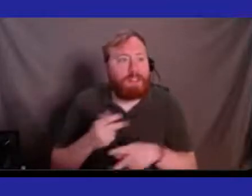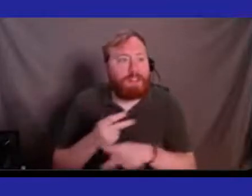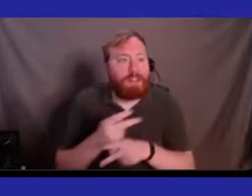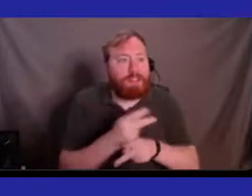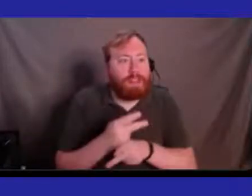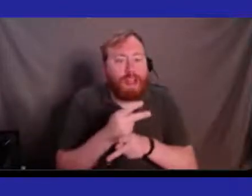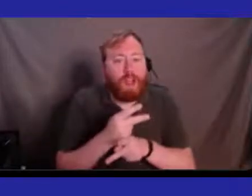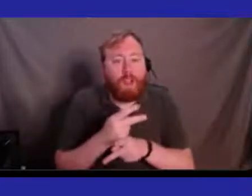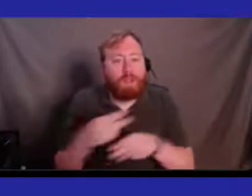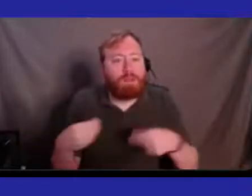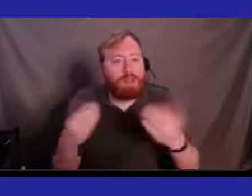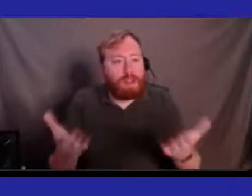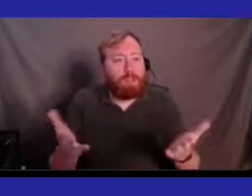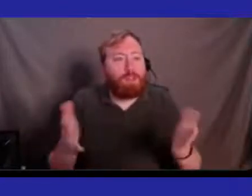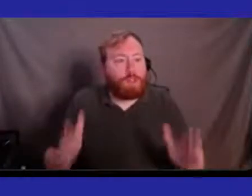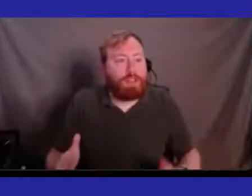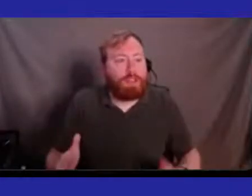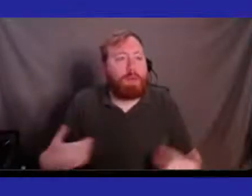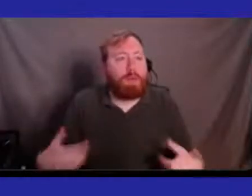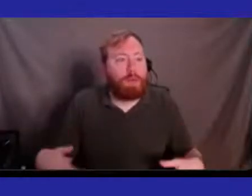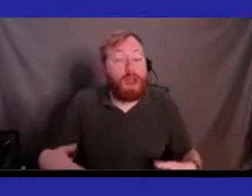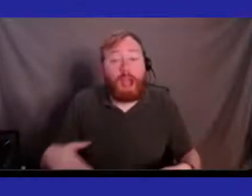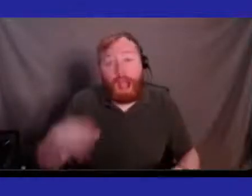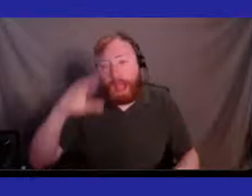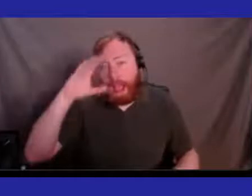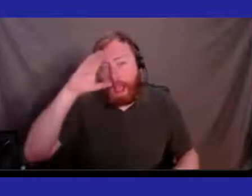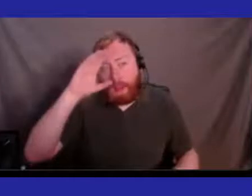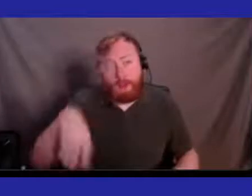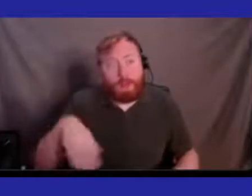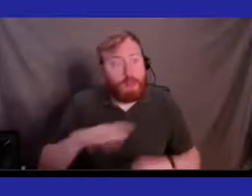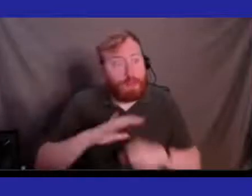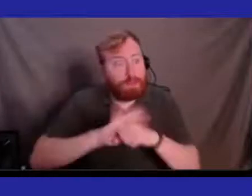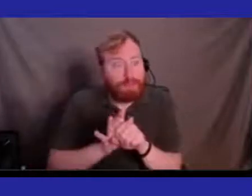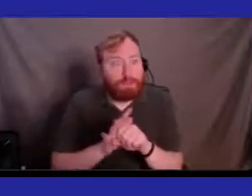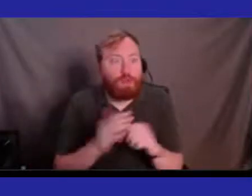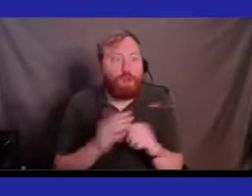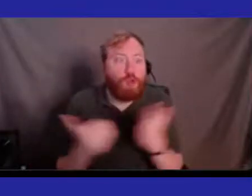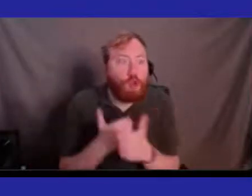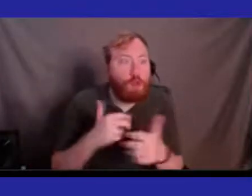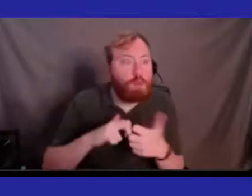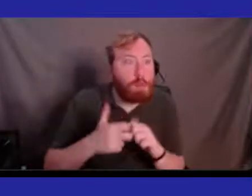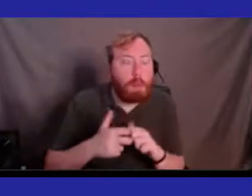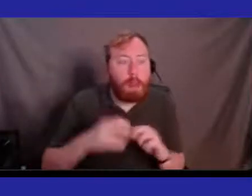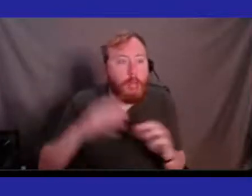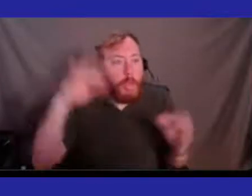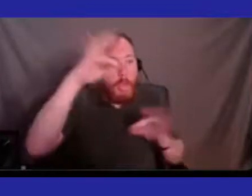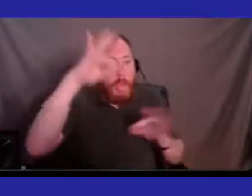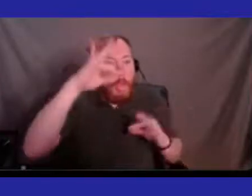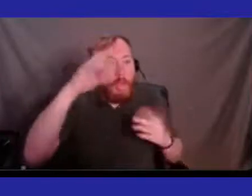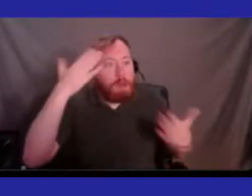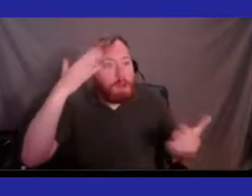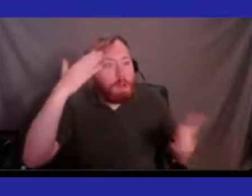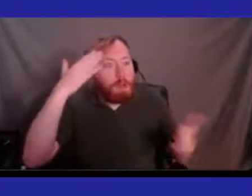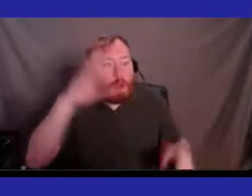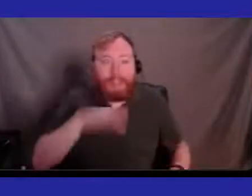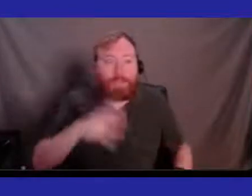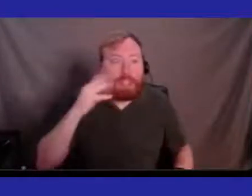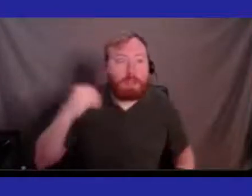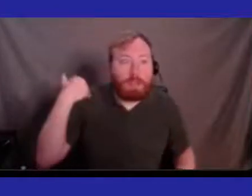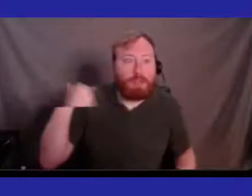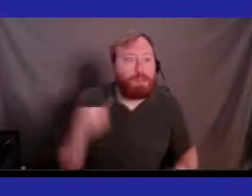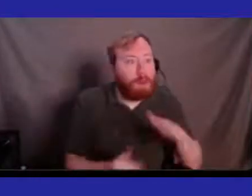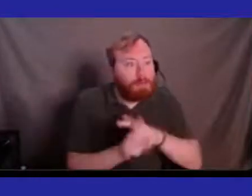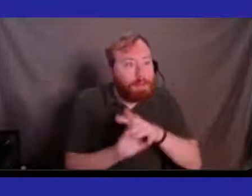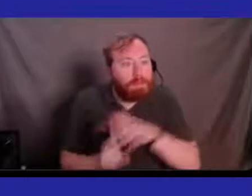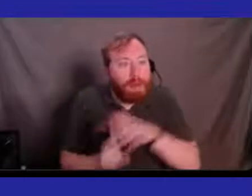this pandemic has highlighted the problems that we never faced before. We knew that Coney Island was